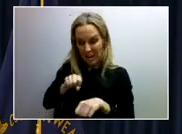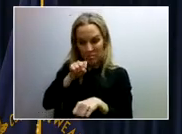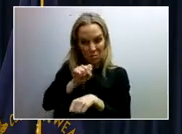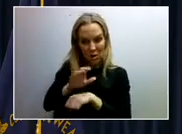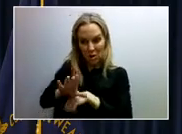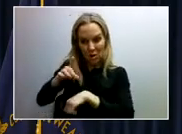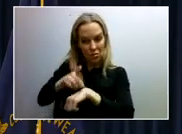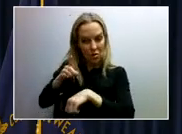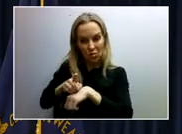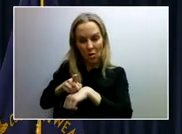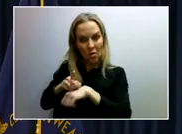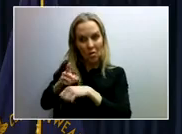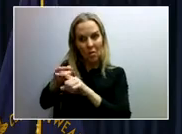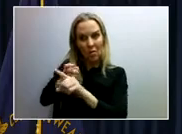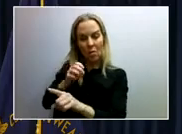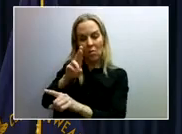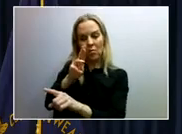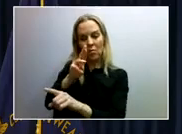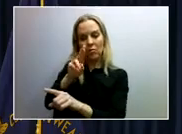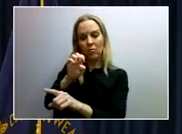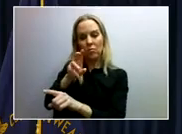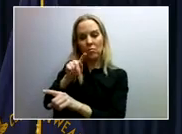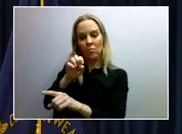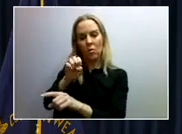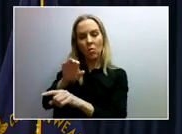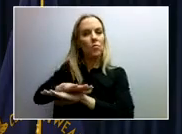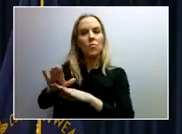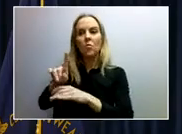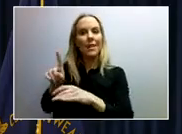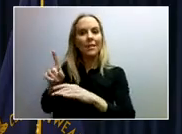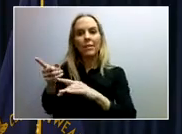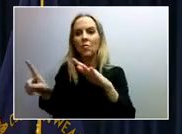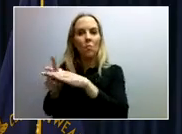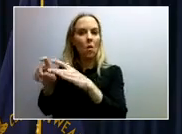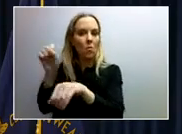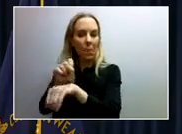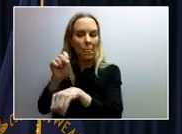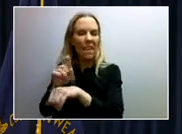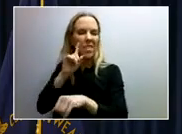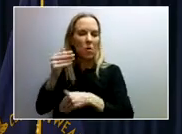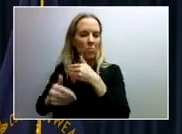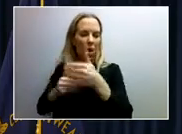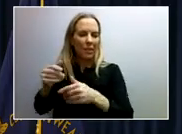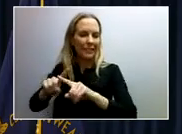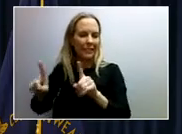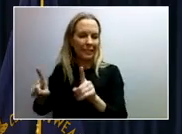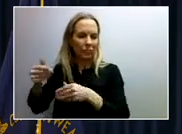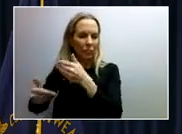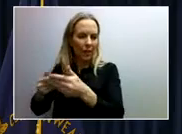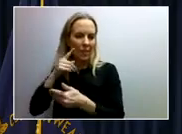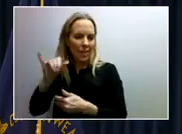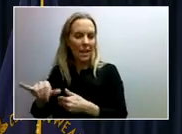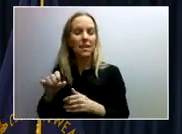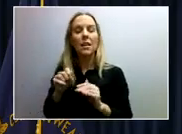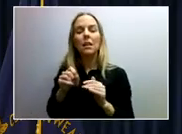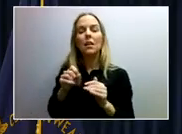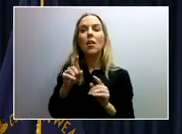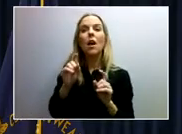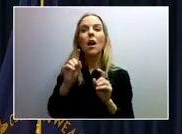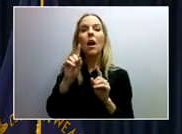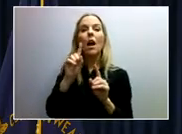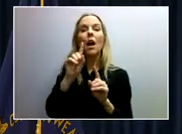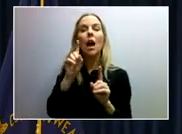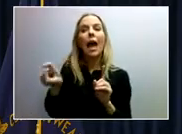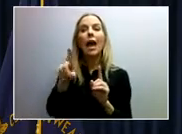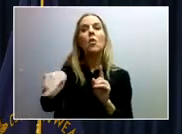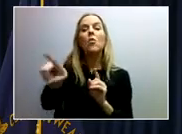remotely, they shall not report to work, and there's a process that occurs there. We ask state employees who have questions,